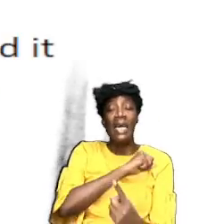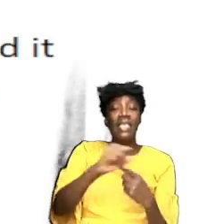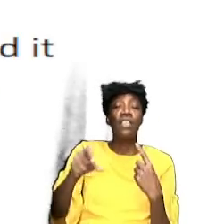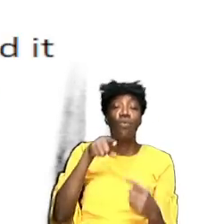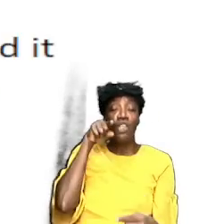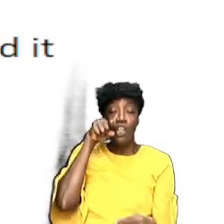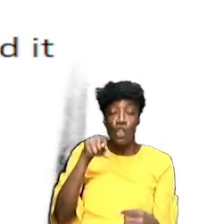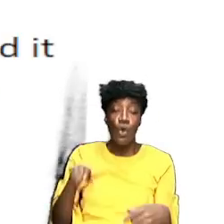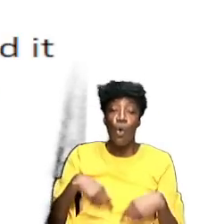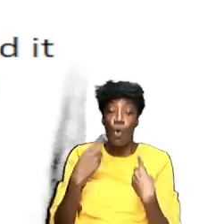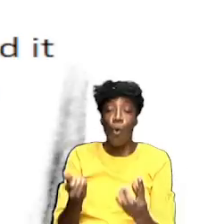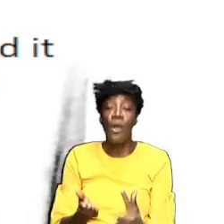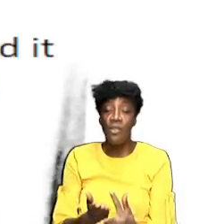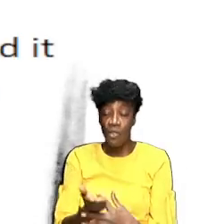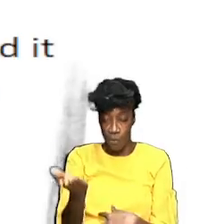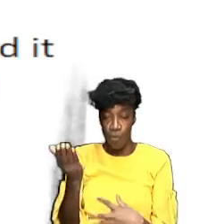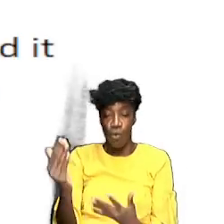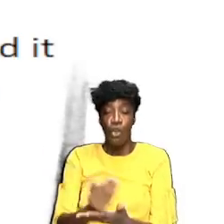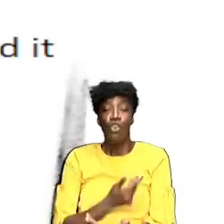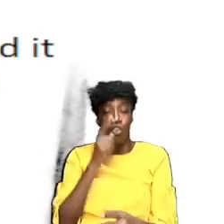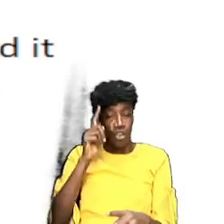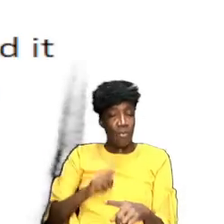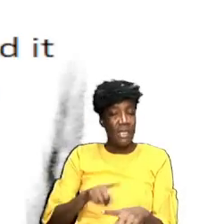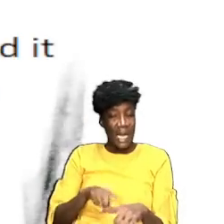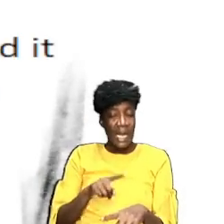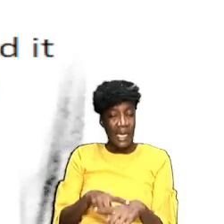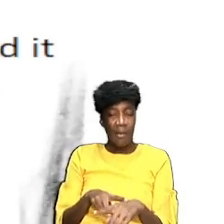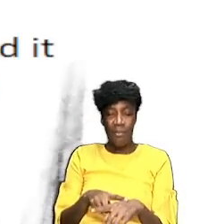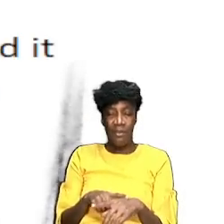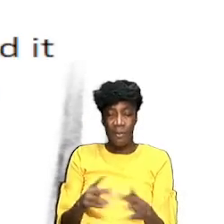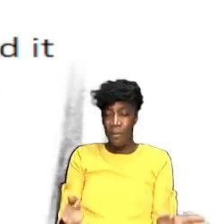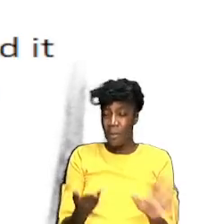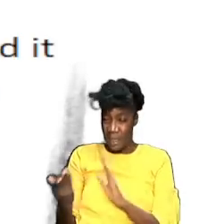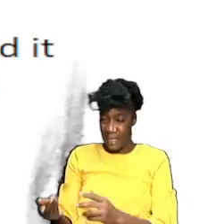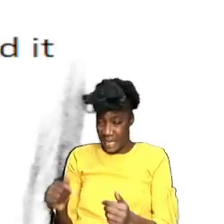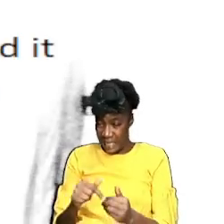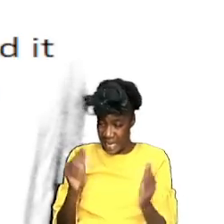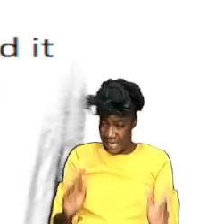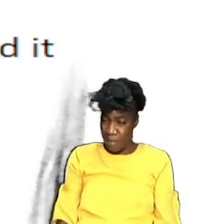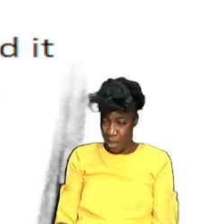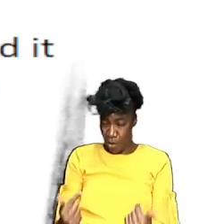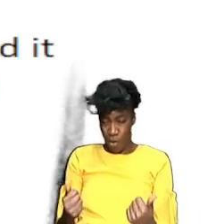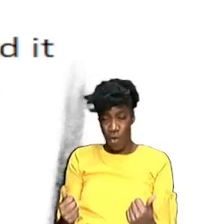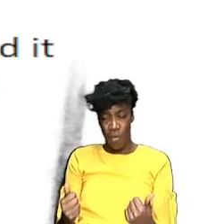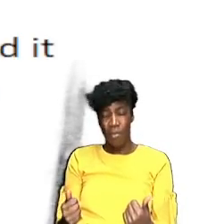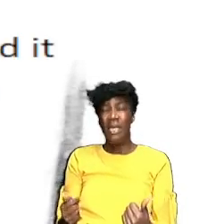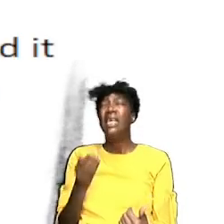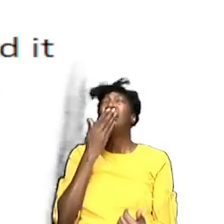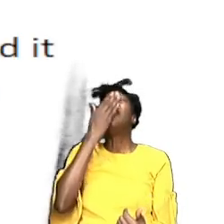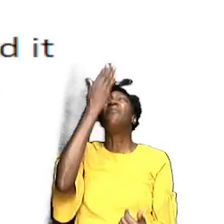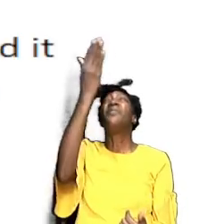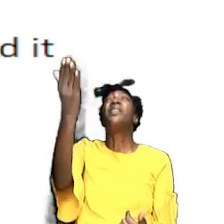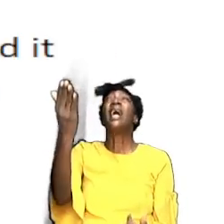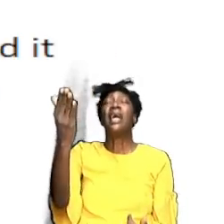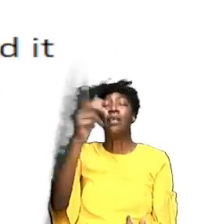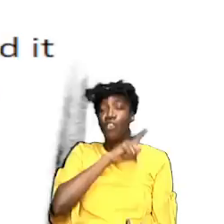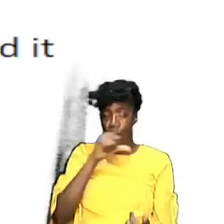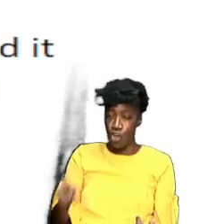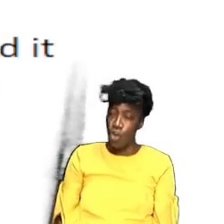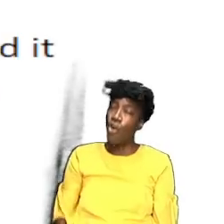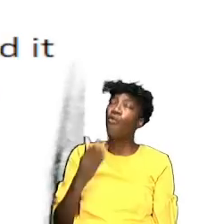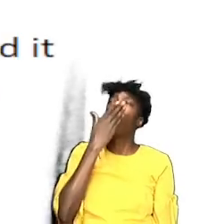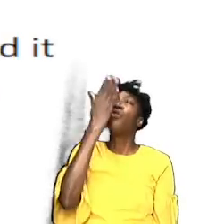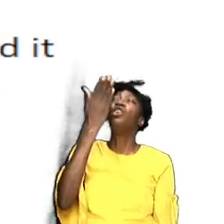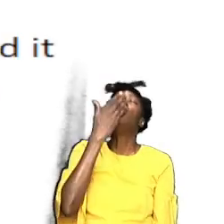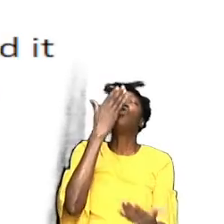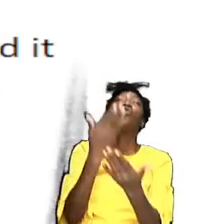going through. Amen. Sometimes when the enemy wants to come with something, I just say, look, oh, give thanks unto the Lord, for he is good, for